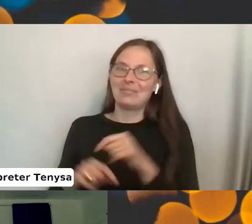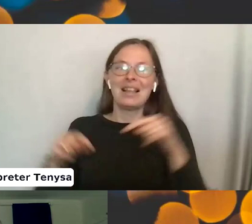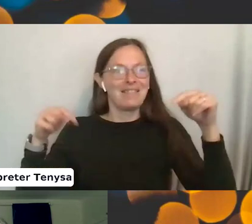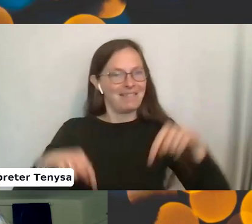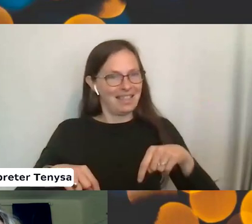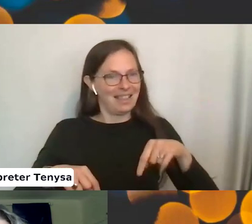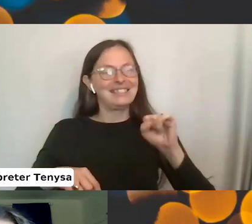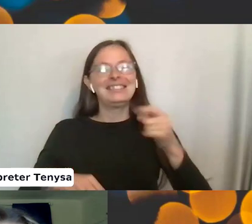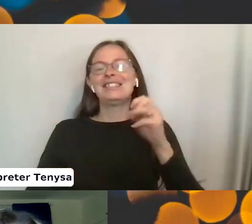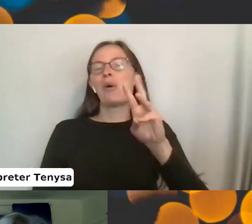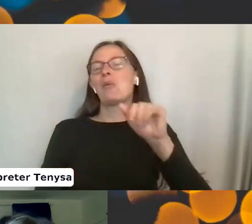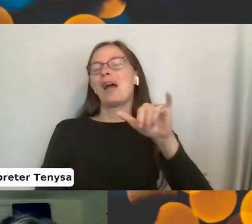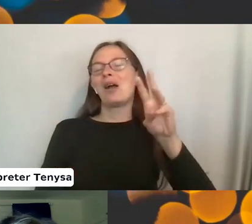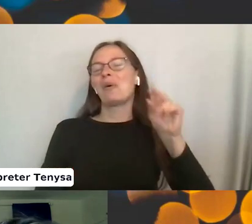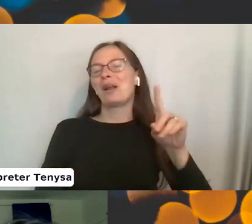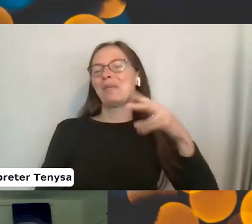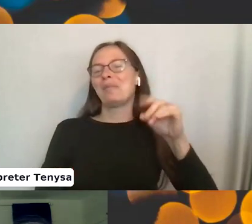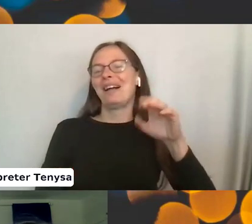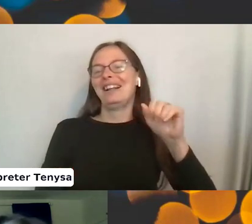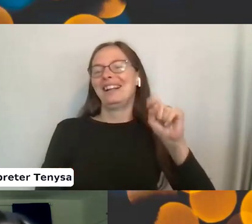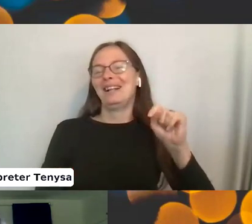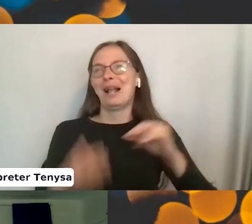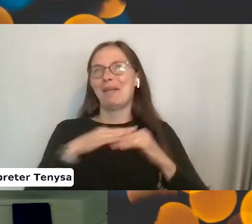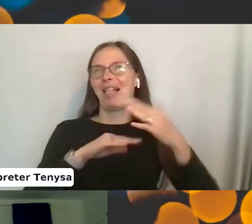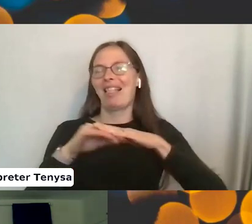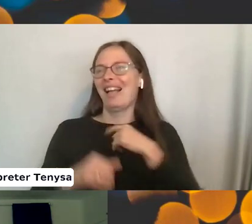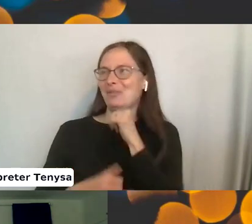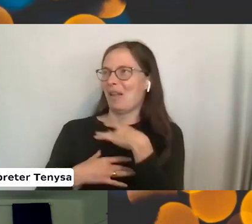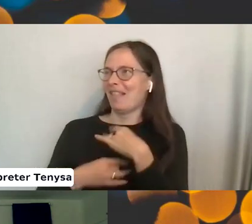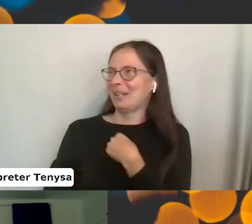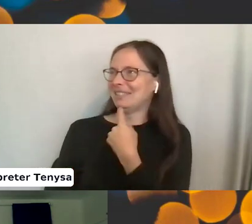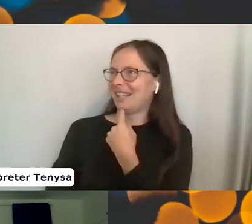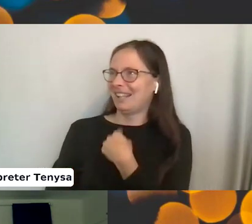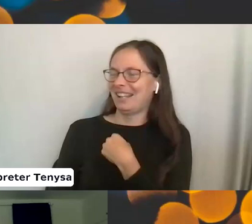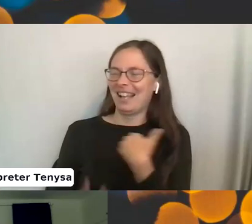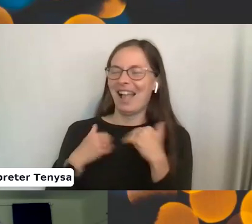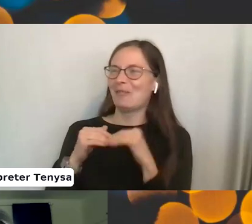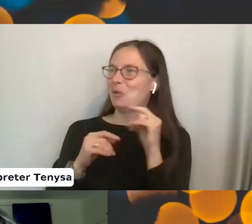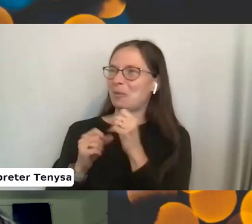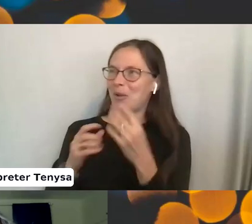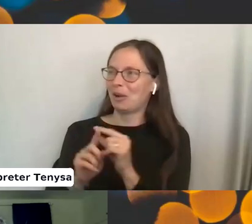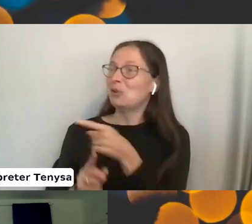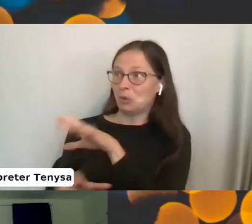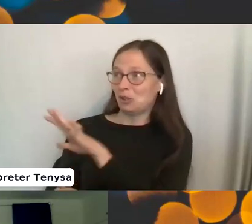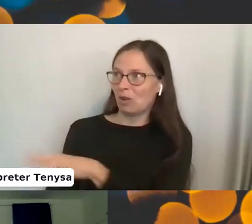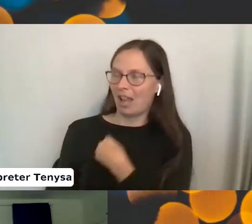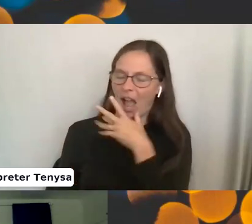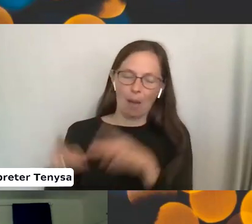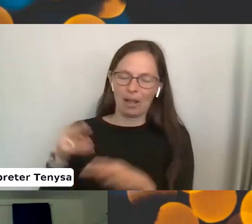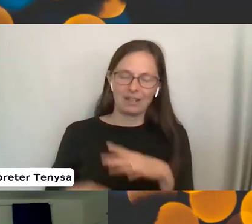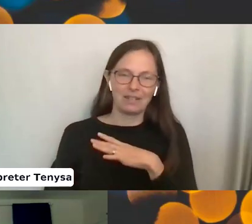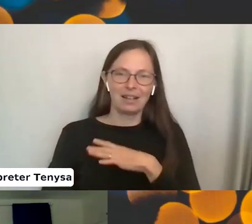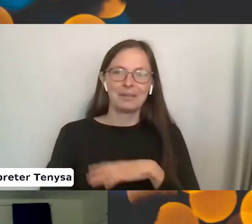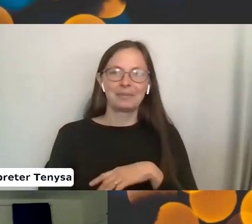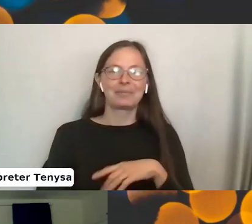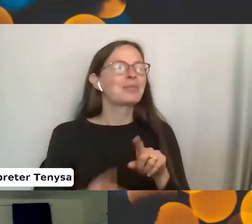is the Wayward Podcast. I don't like what I said. I had too many words. Okay, you did it great. I'll cut it together. Also,